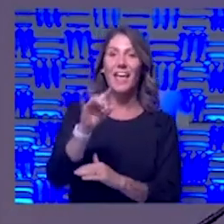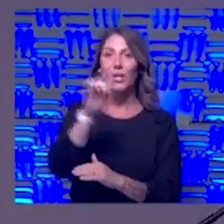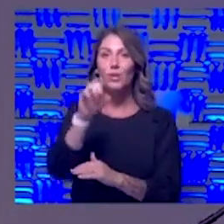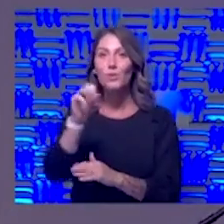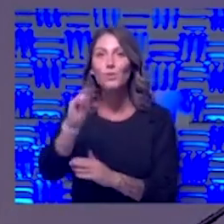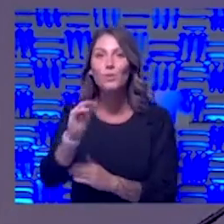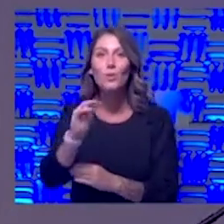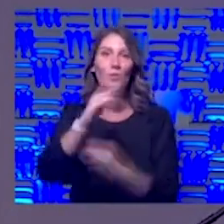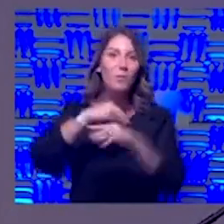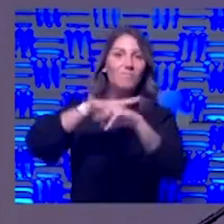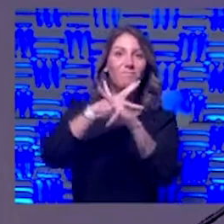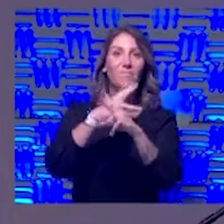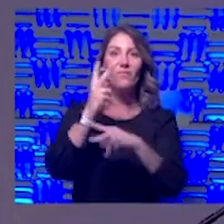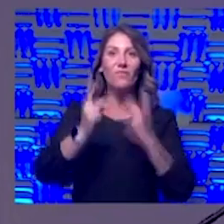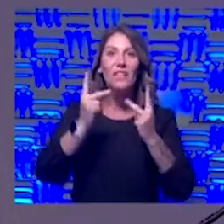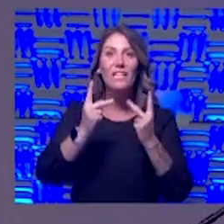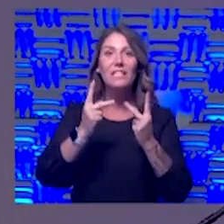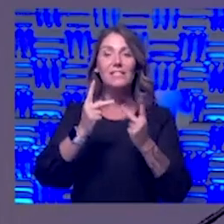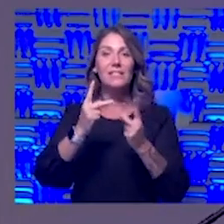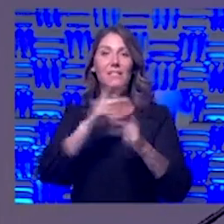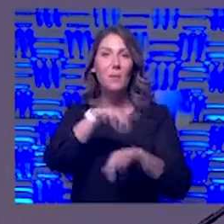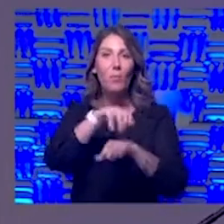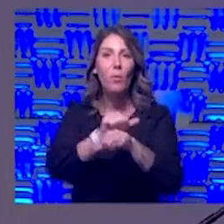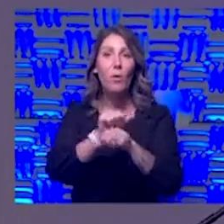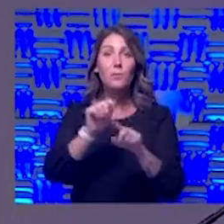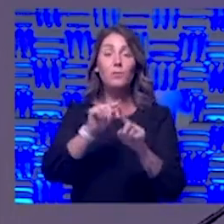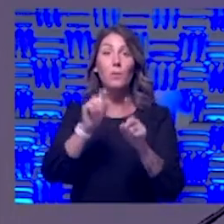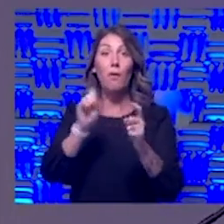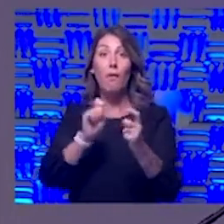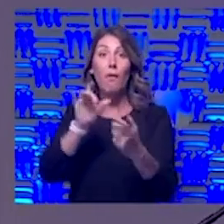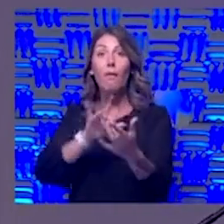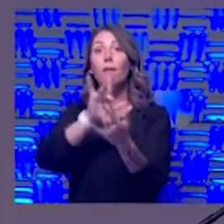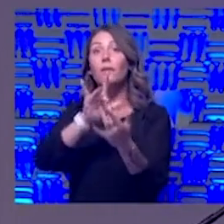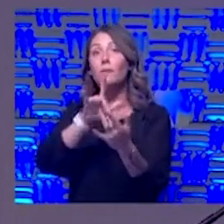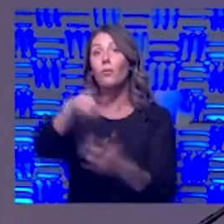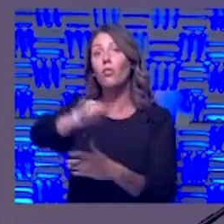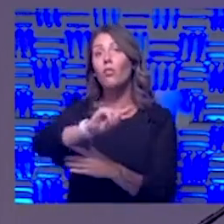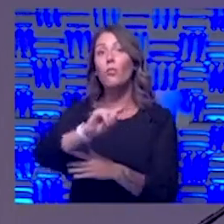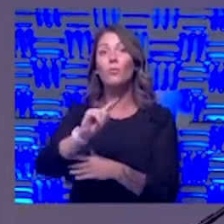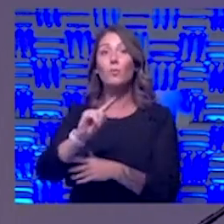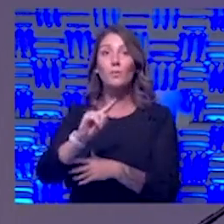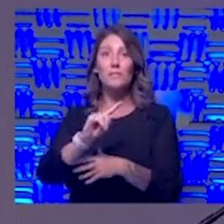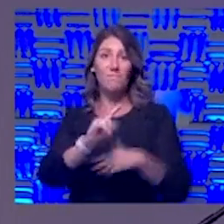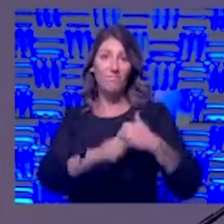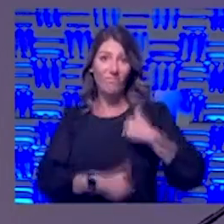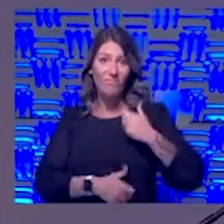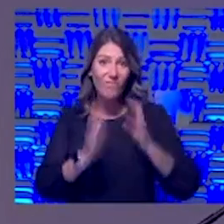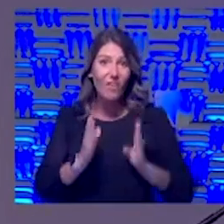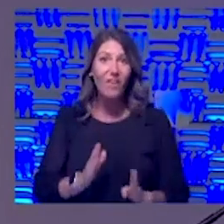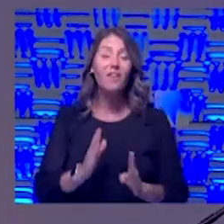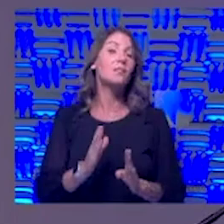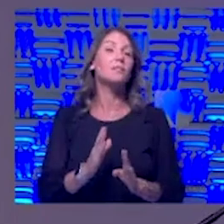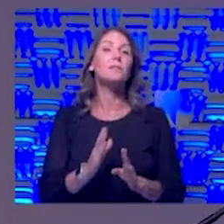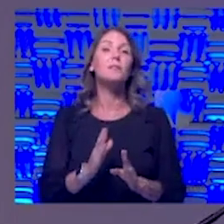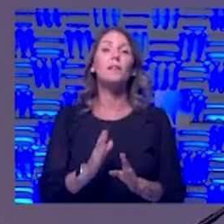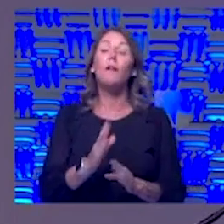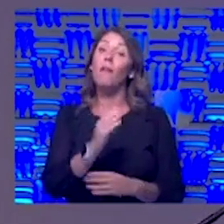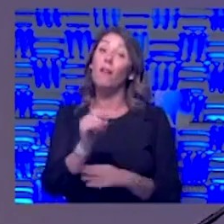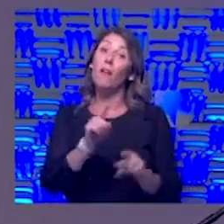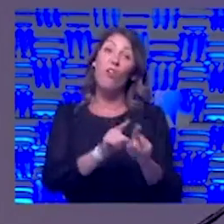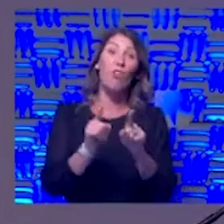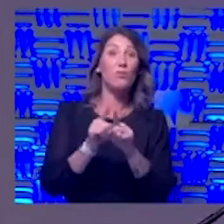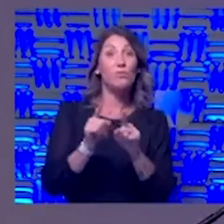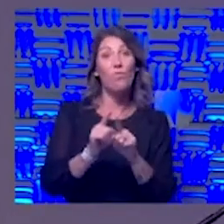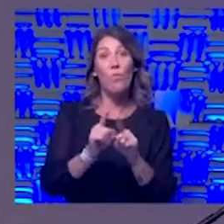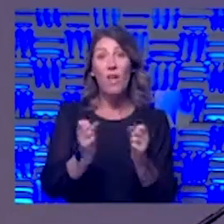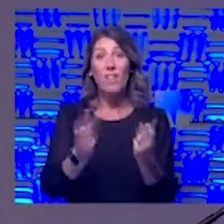visits. And so being able to reach those veterans where they are. We also have a high numbers of unhoused